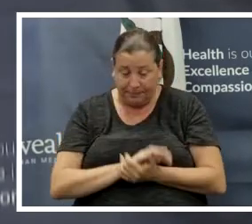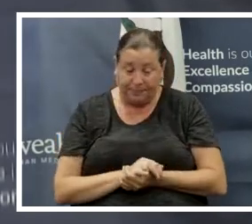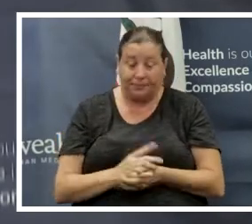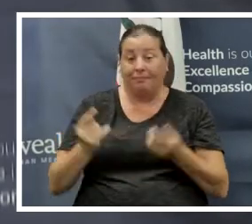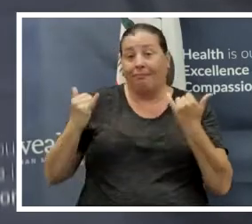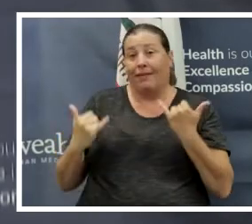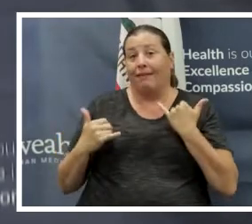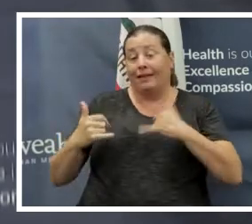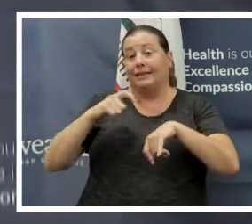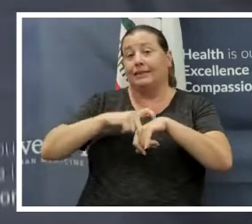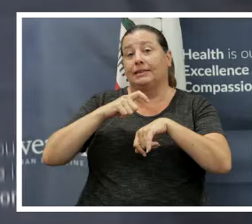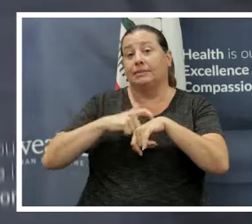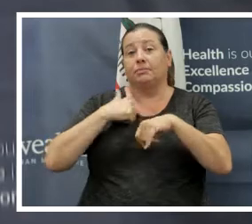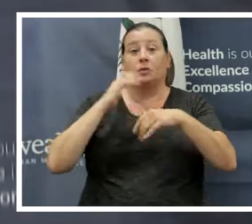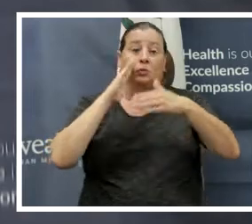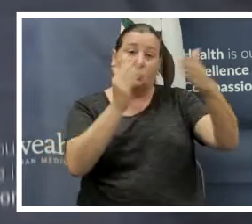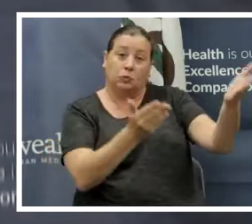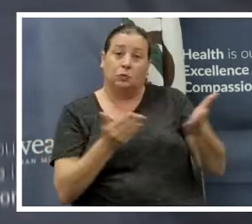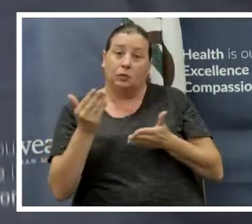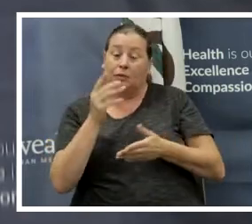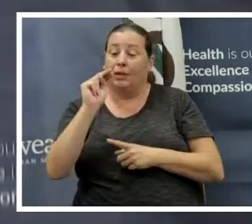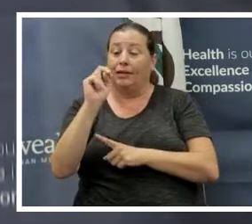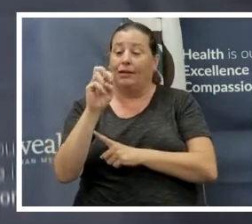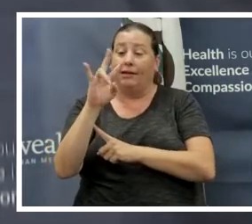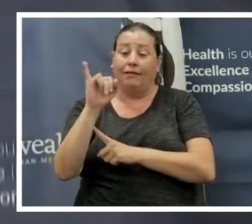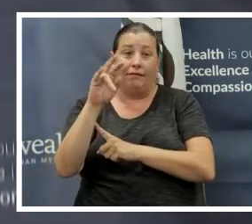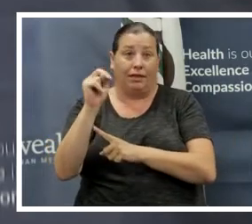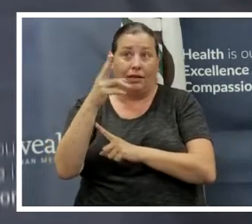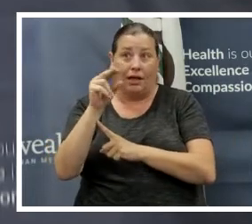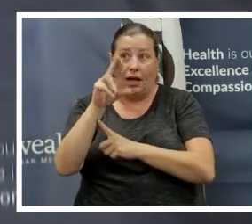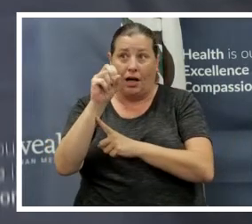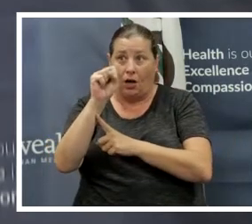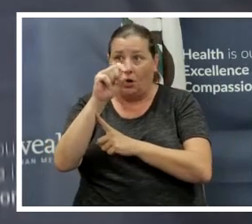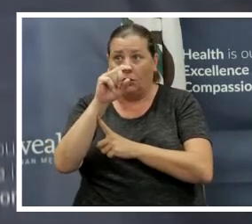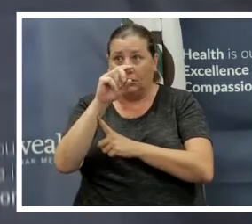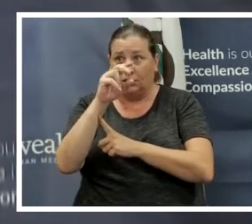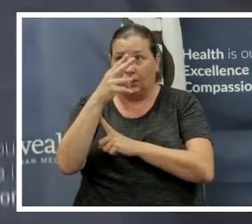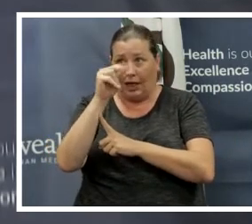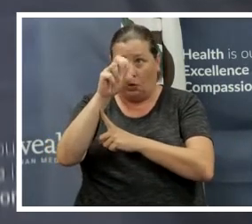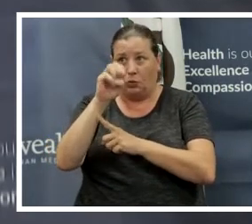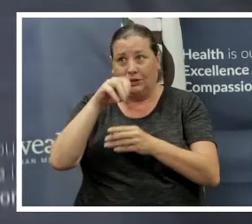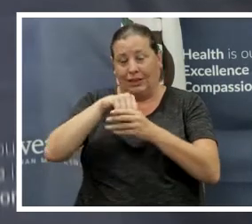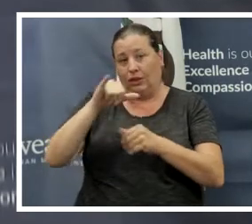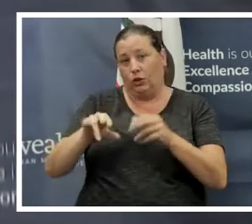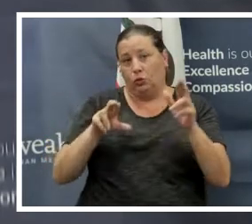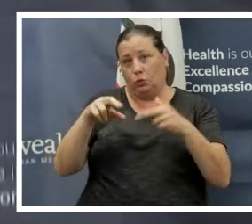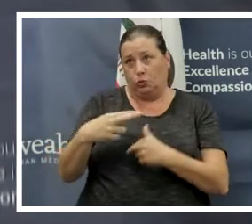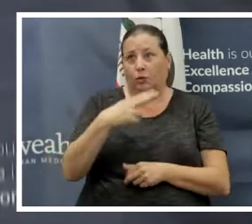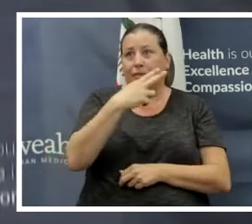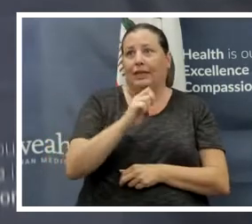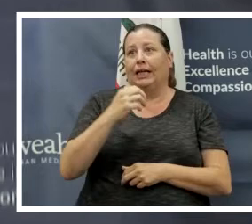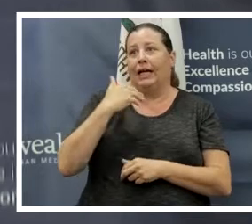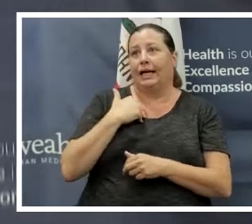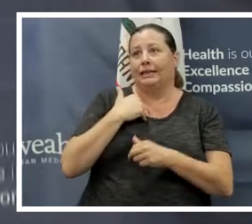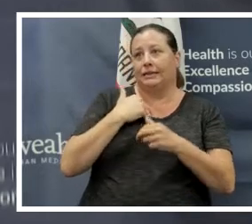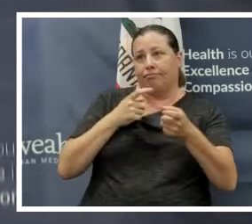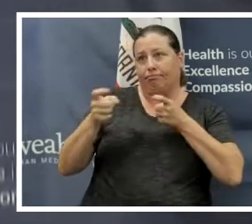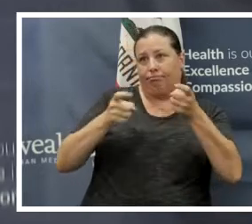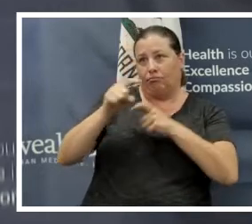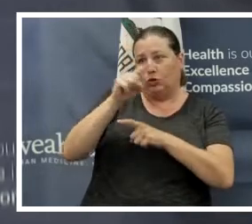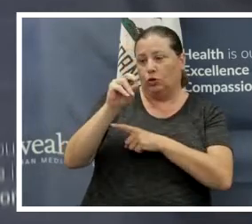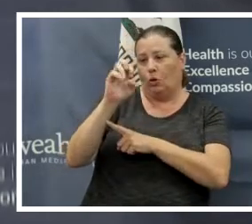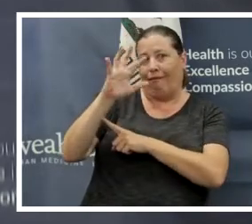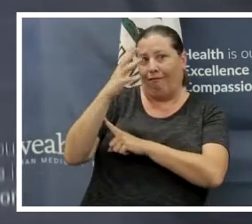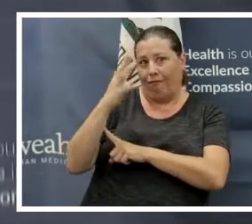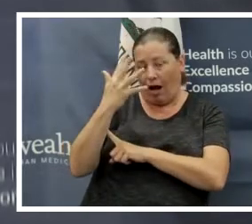welcome Nevin House into the room. He represents Zone 5 of our healthcare district. He has served on the Kaweah Delta board